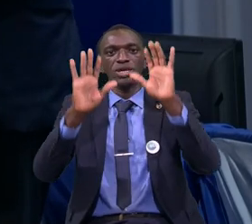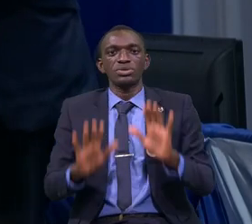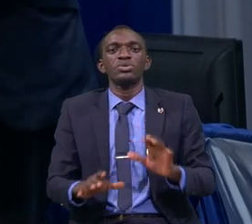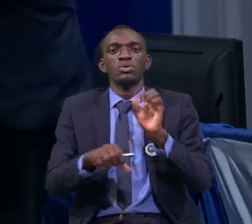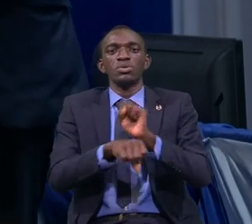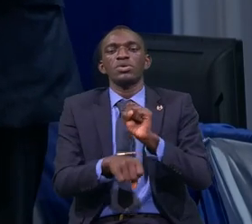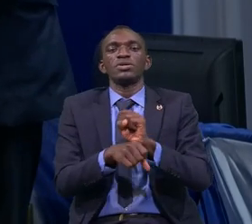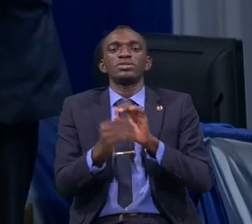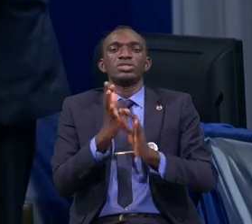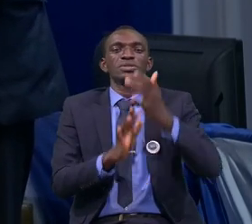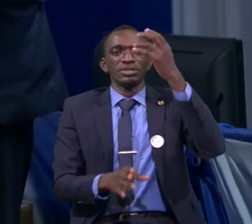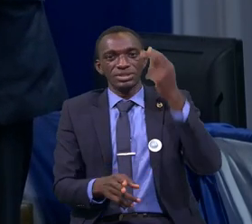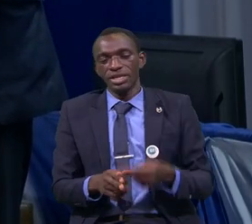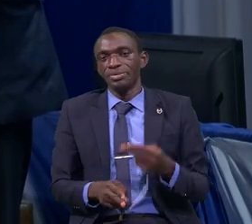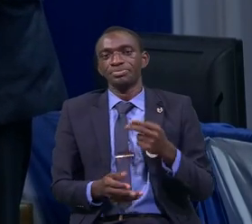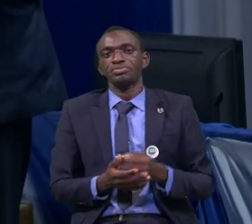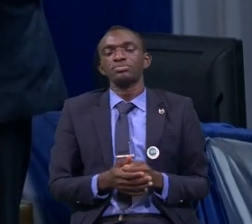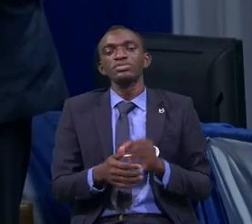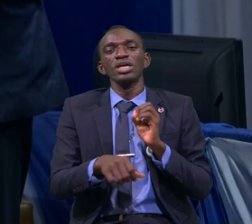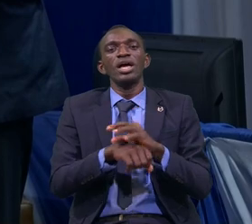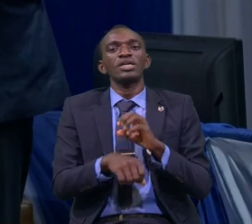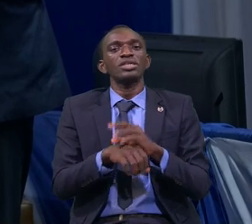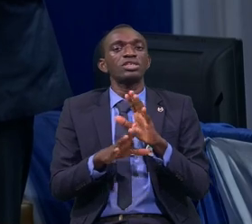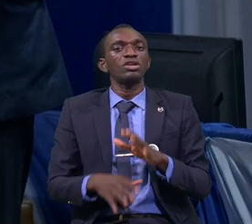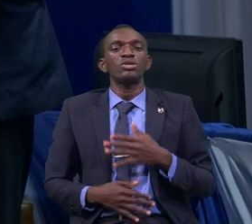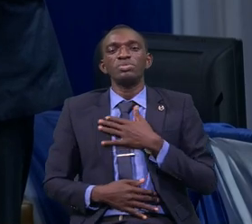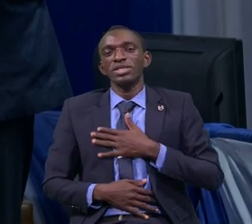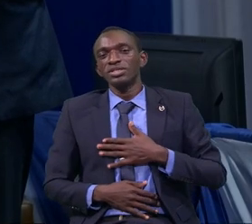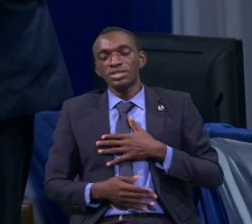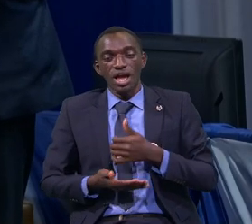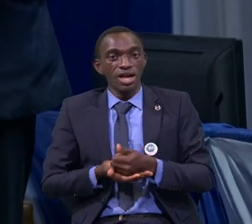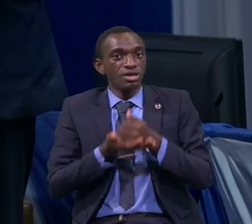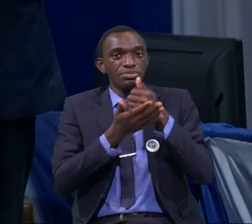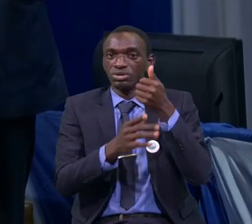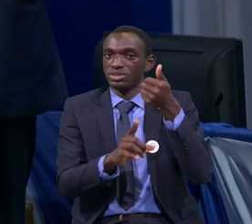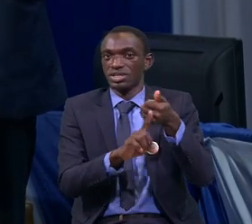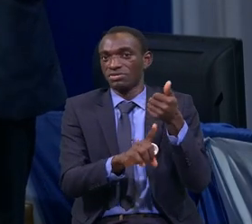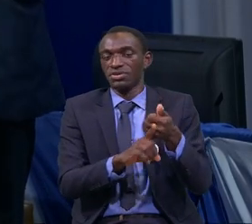Counselors, please help yourself and help us to help you.